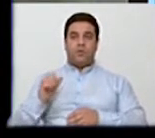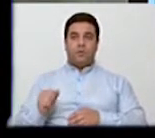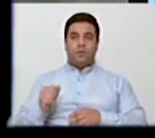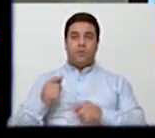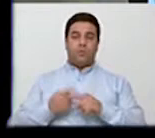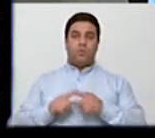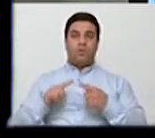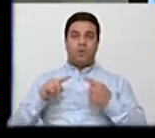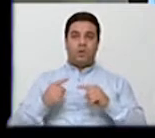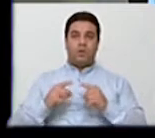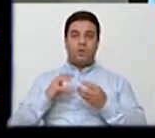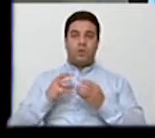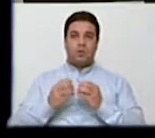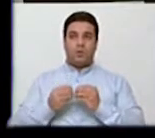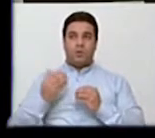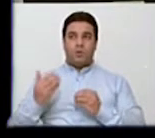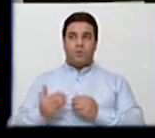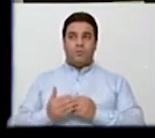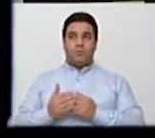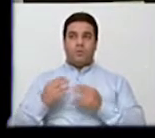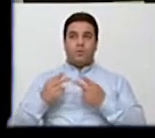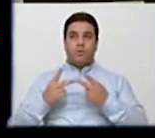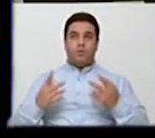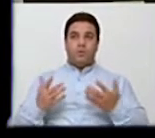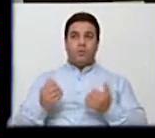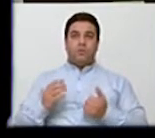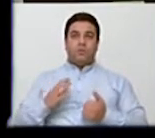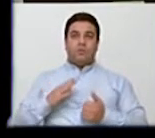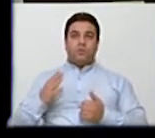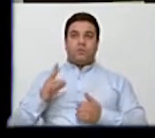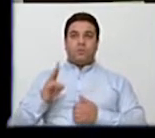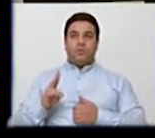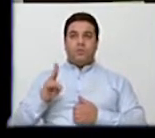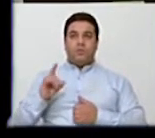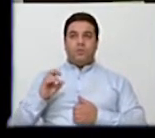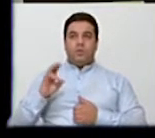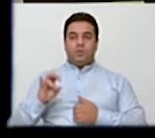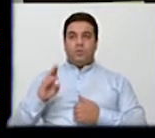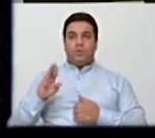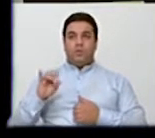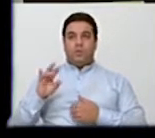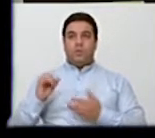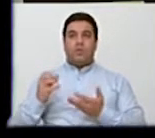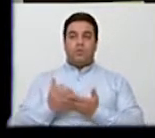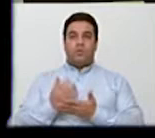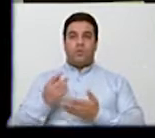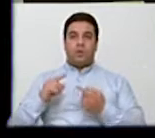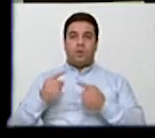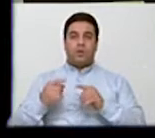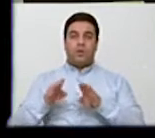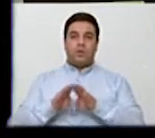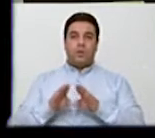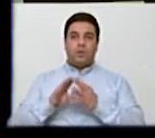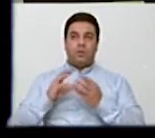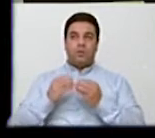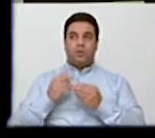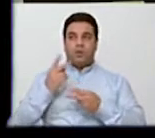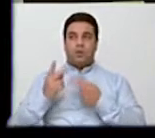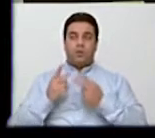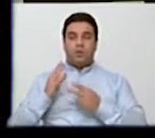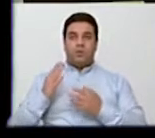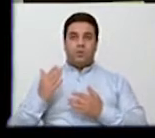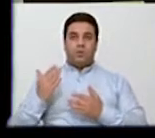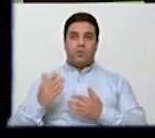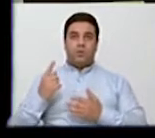bu reaksiya natijasida esa hosil bo'lgan natriy xloridning miqdorini topishimiz kerak. Reaksiya tenglamasi bo'yicha qaraydigan